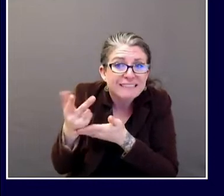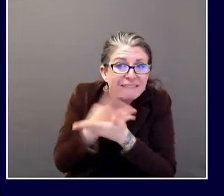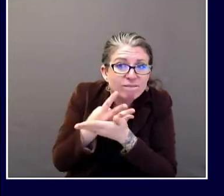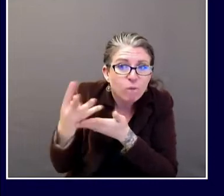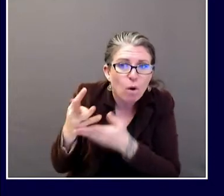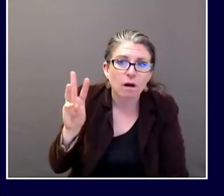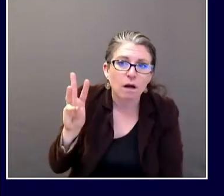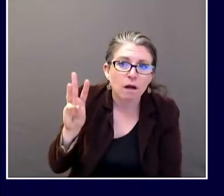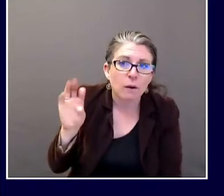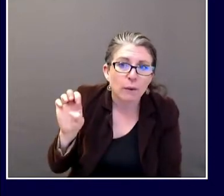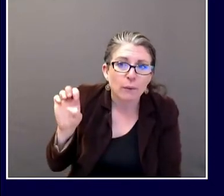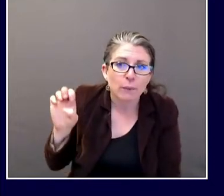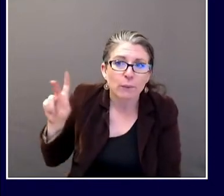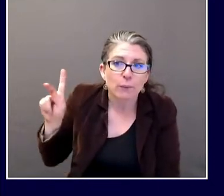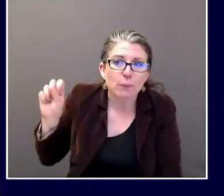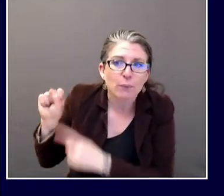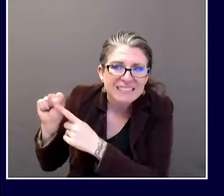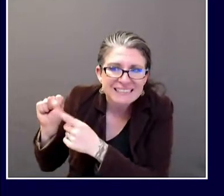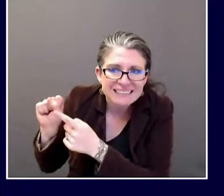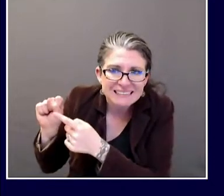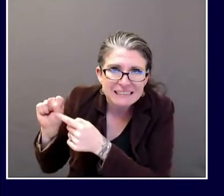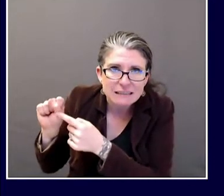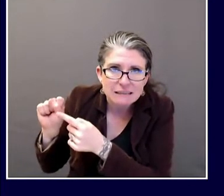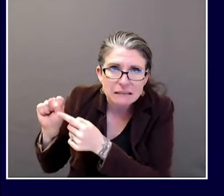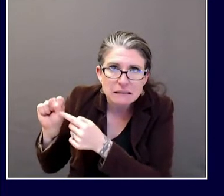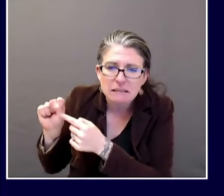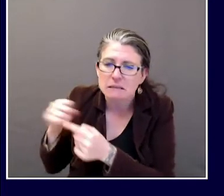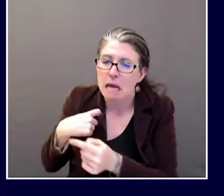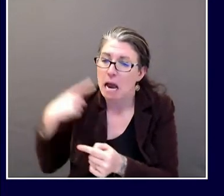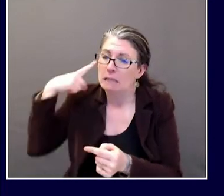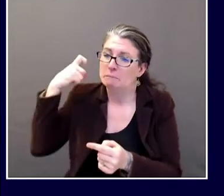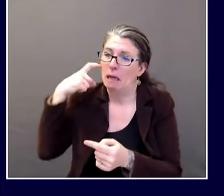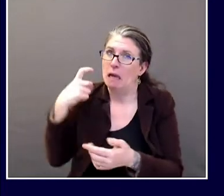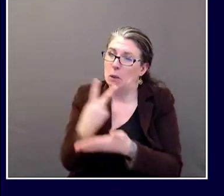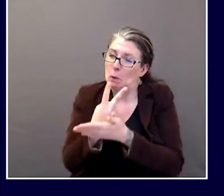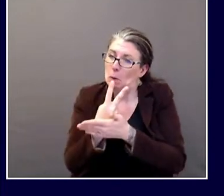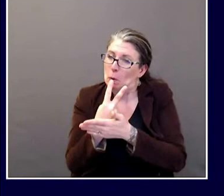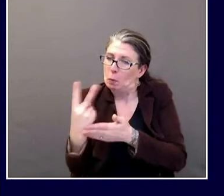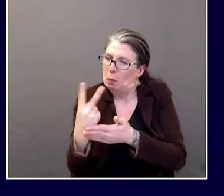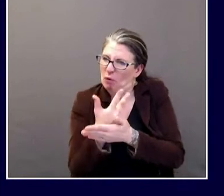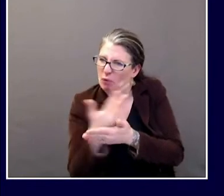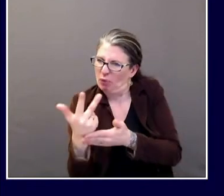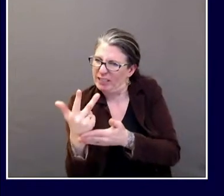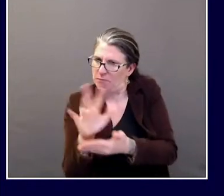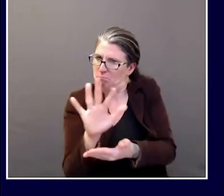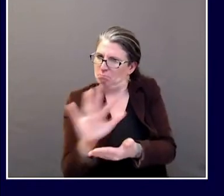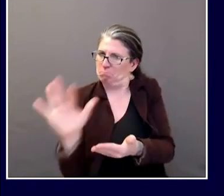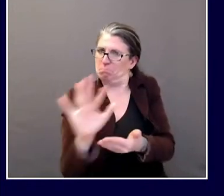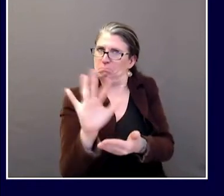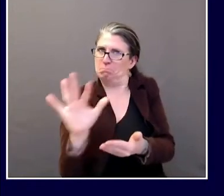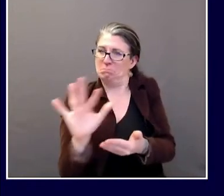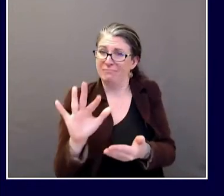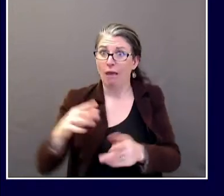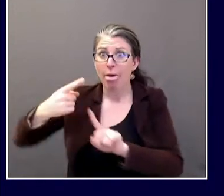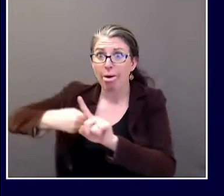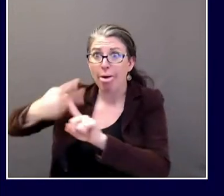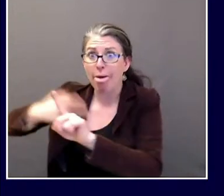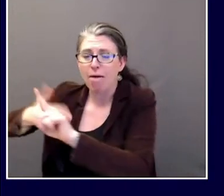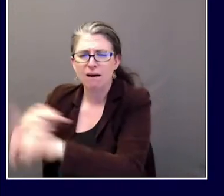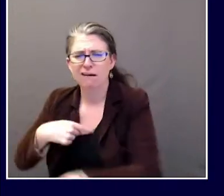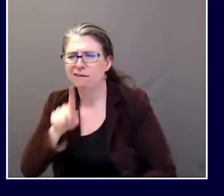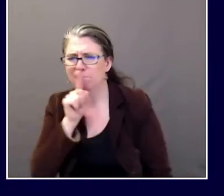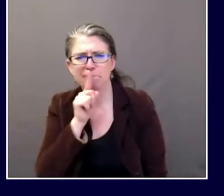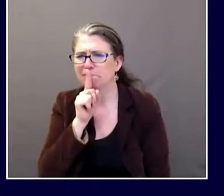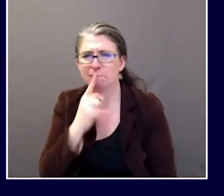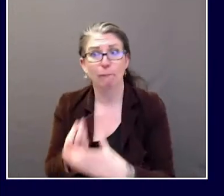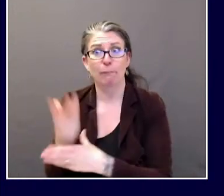single-digit weeks, low to medium. 2 to 3 weeks, maybe 3 to 4. Okay. Which I know is a long